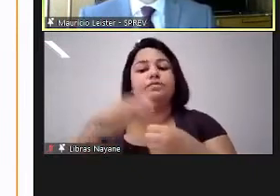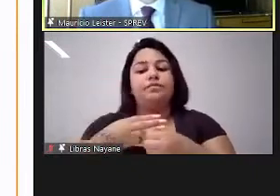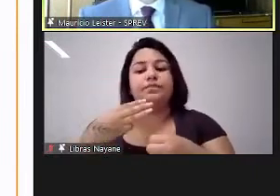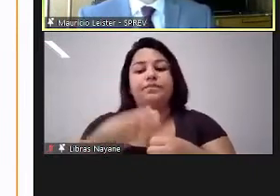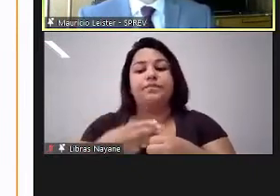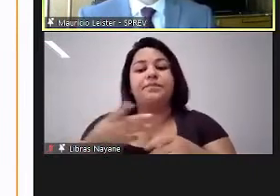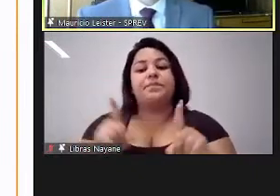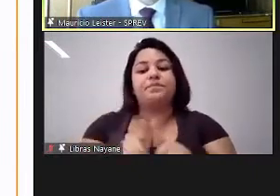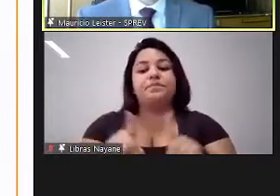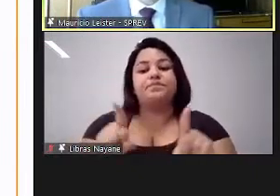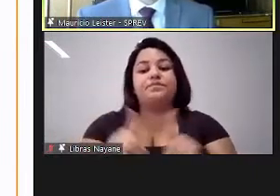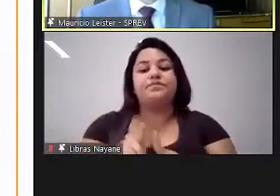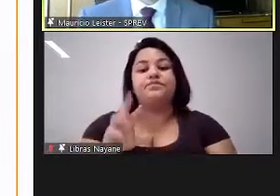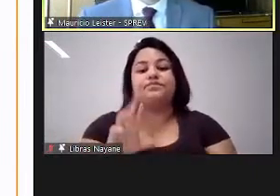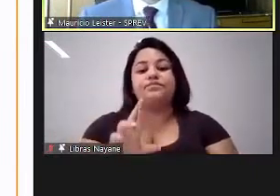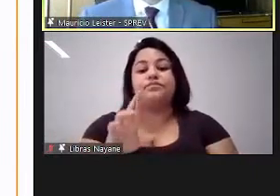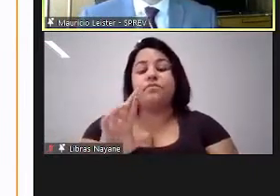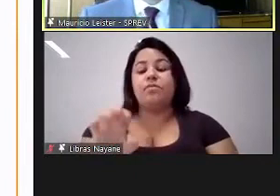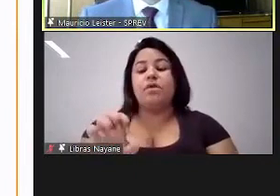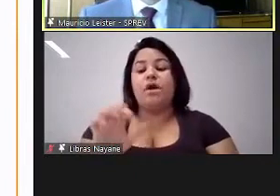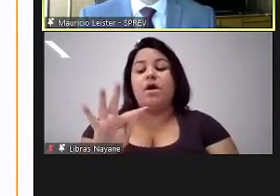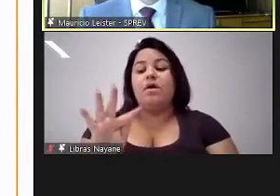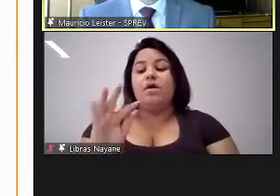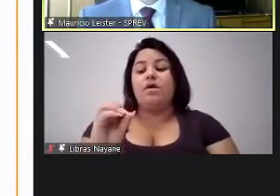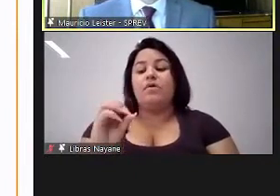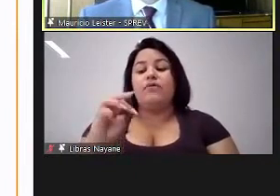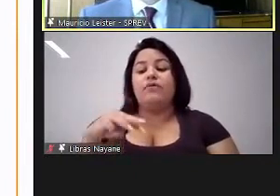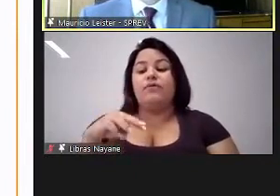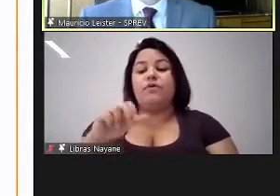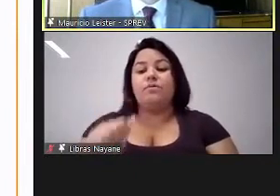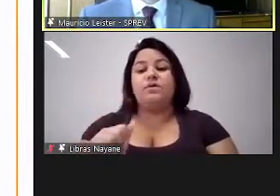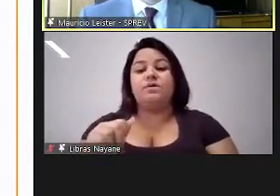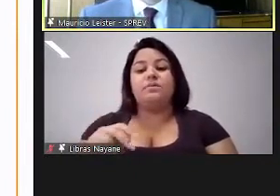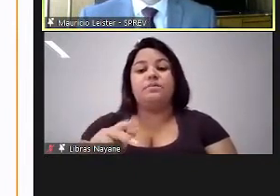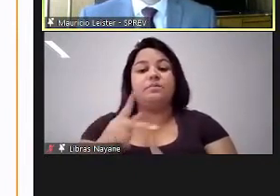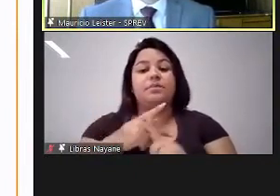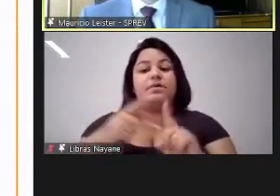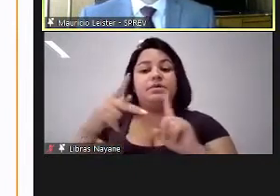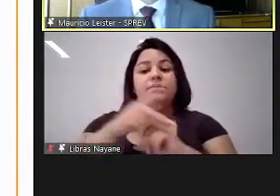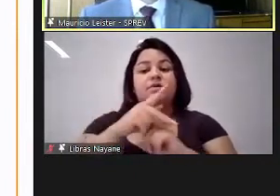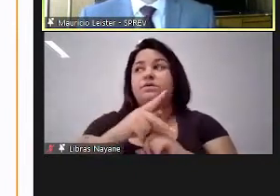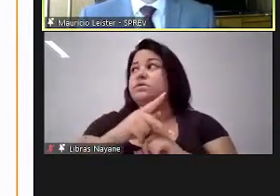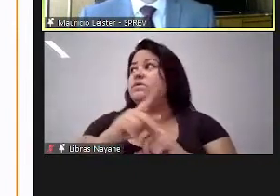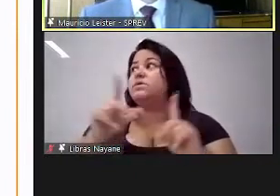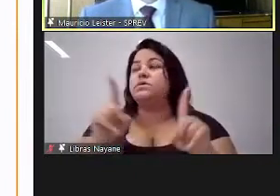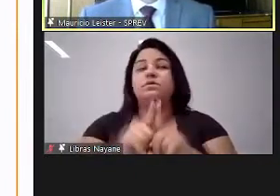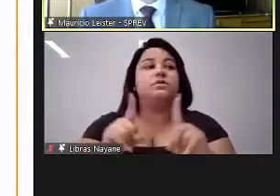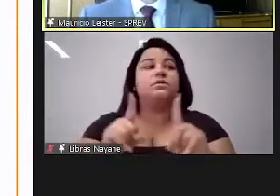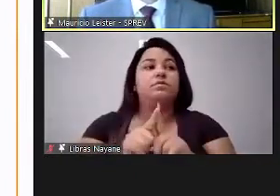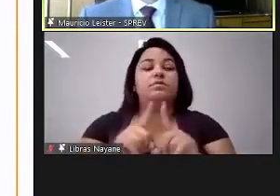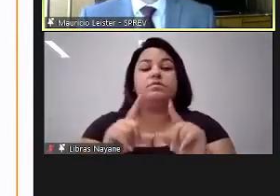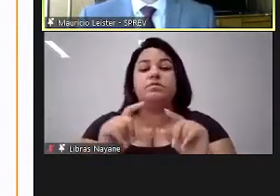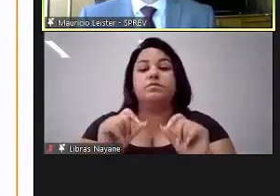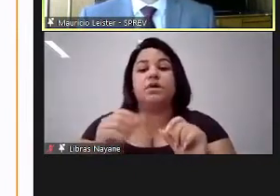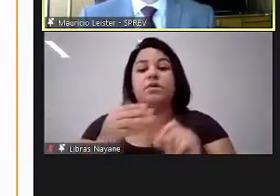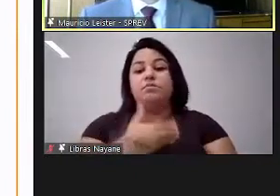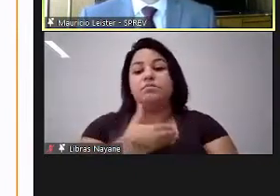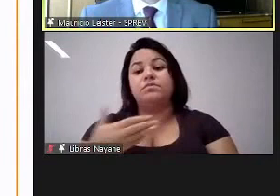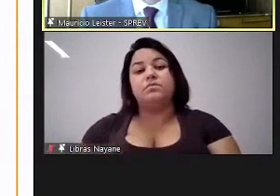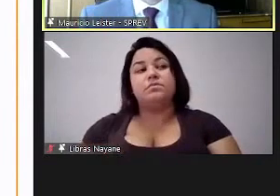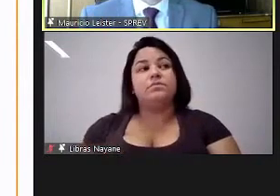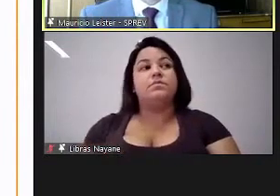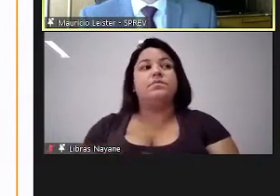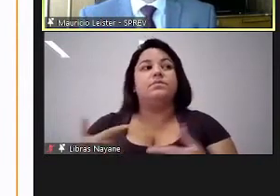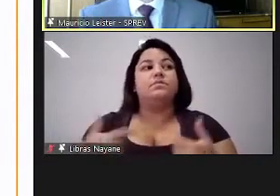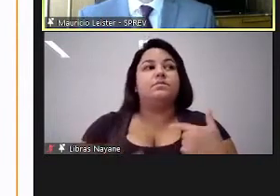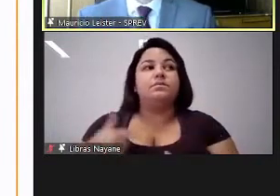As we all know, the Social Security reform was something that was going to help